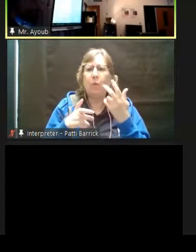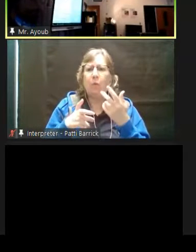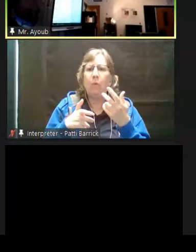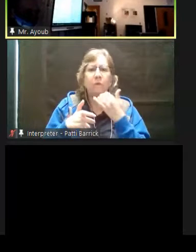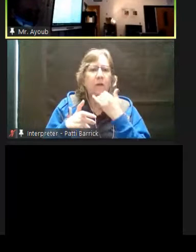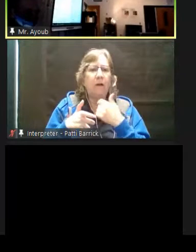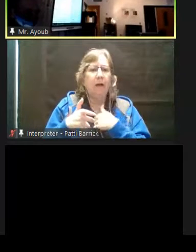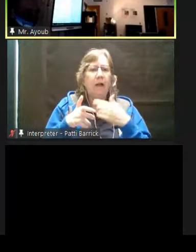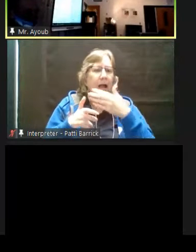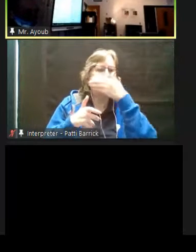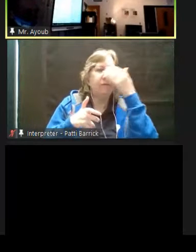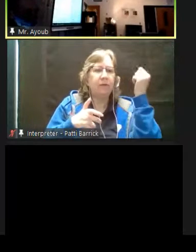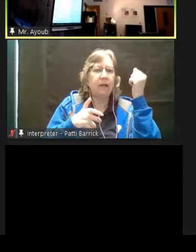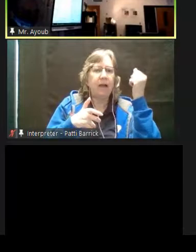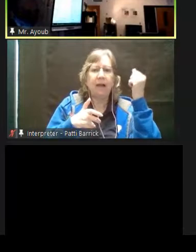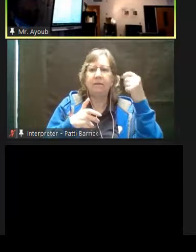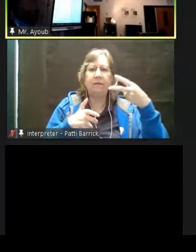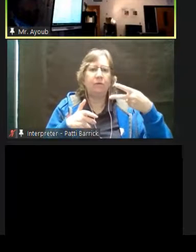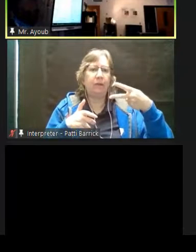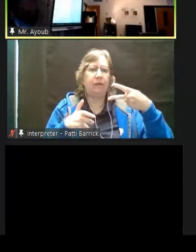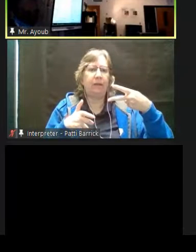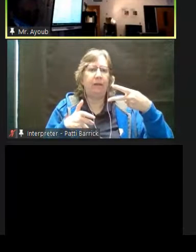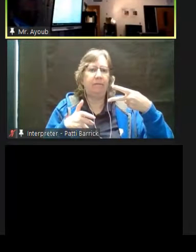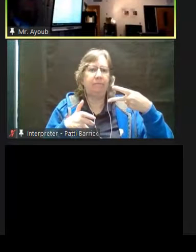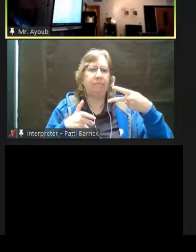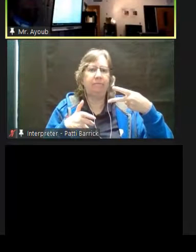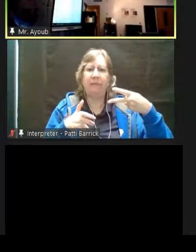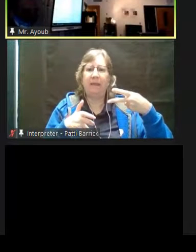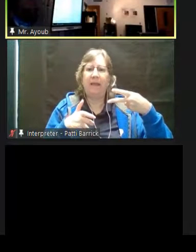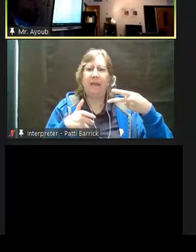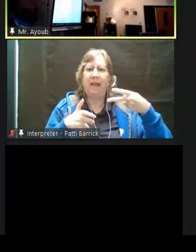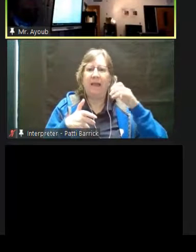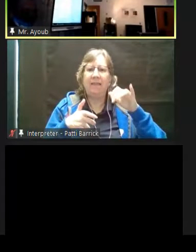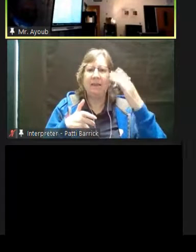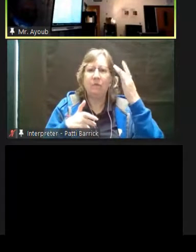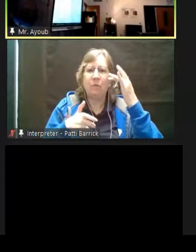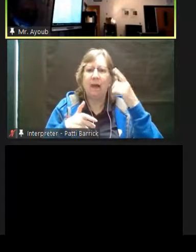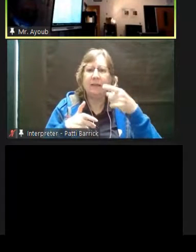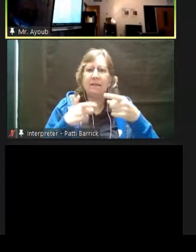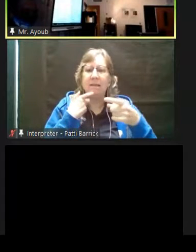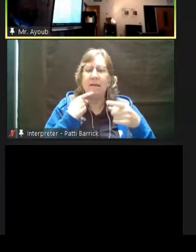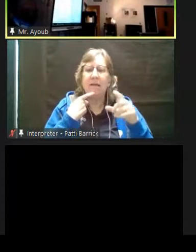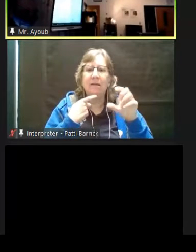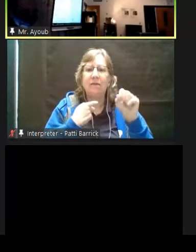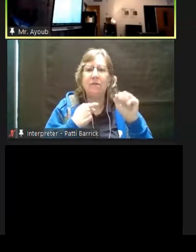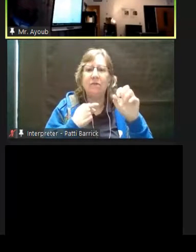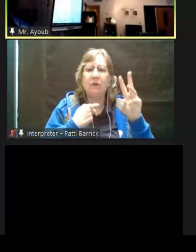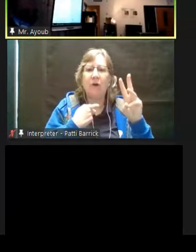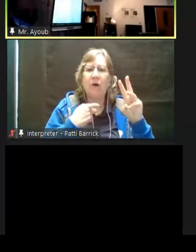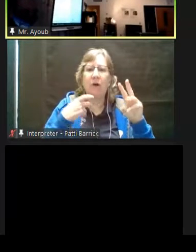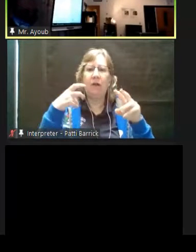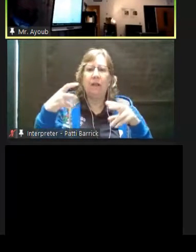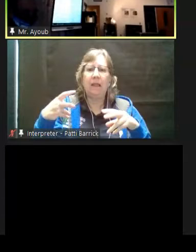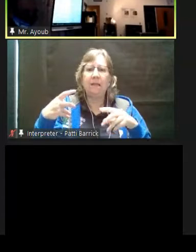I forgot to put the greater than sign right here, and that's what's giving me all this grief. It's even telling you right here, saw, less